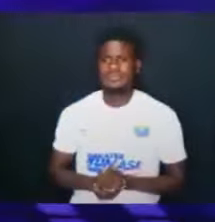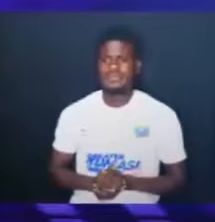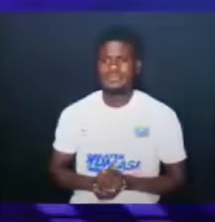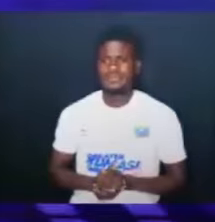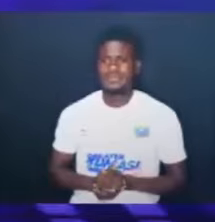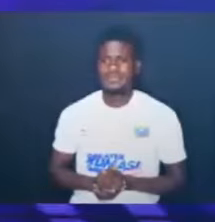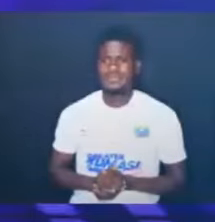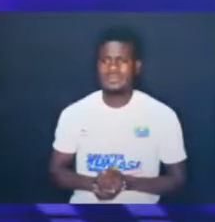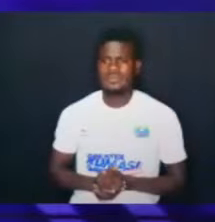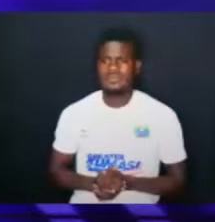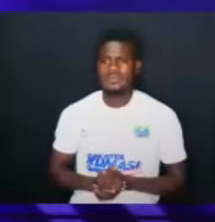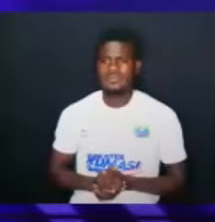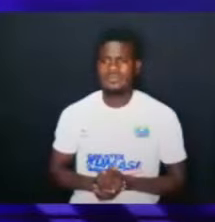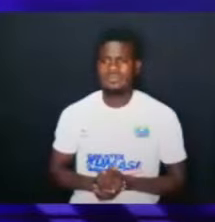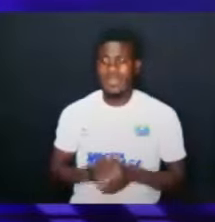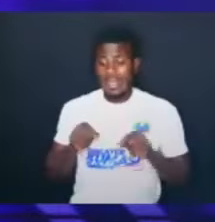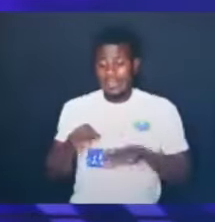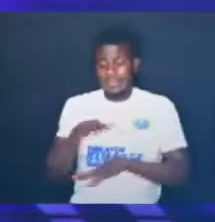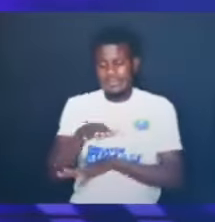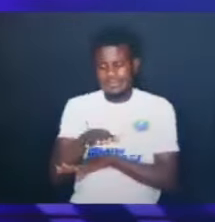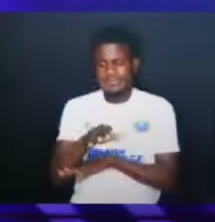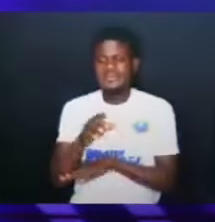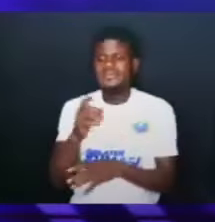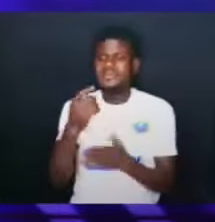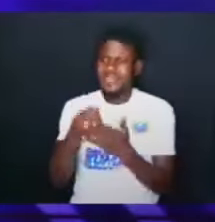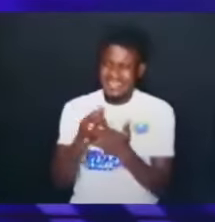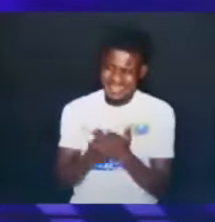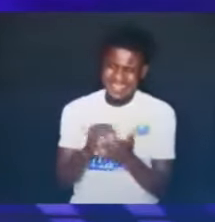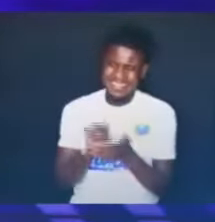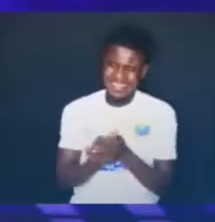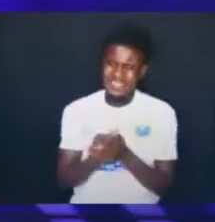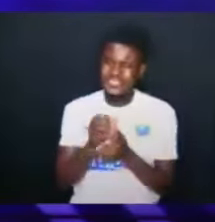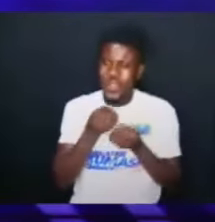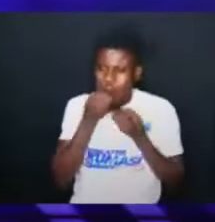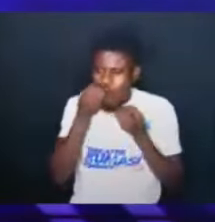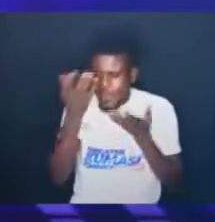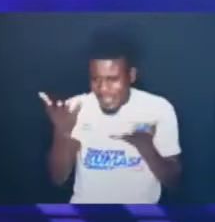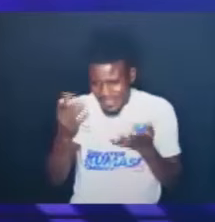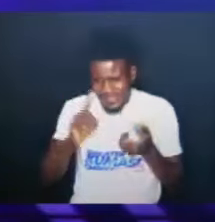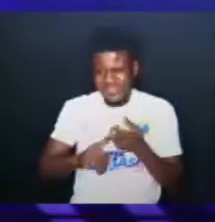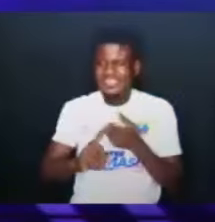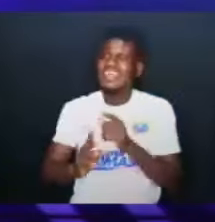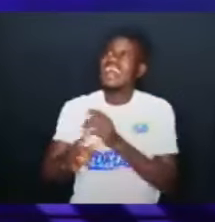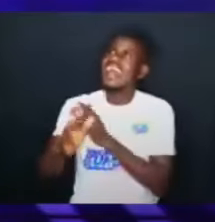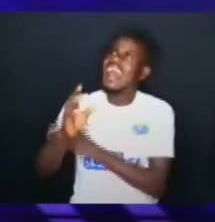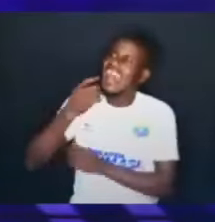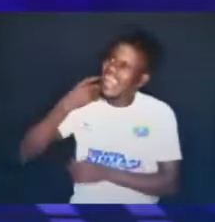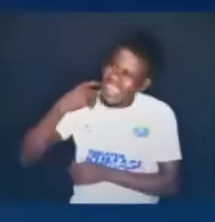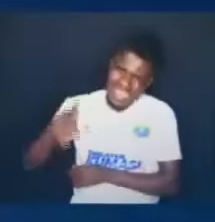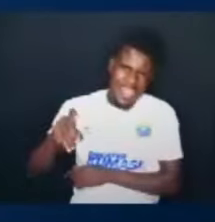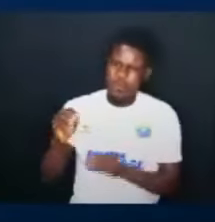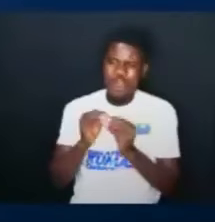But this evening I'll discuss the fact that obedience to God's command is more important than